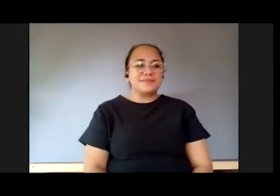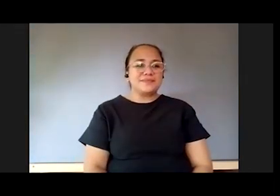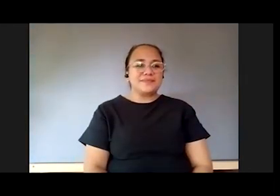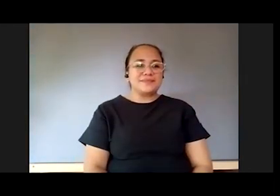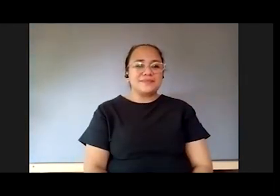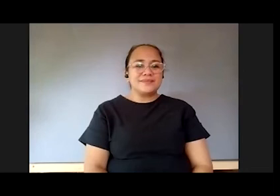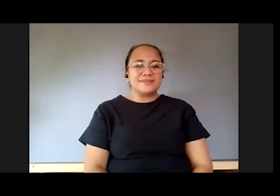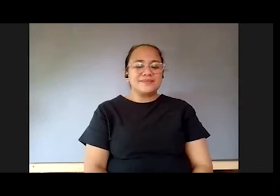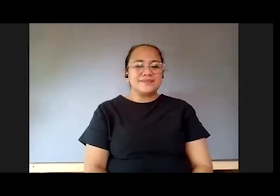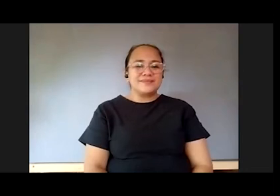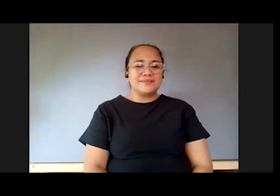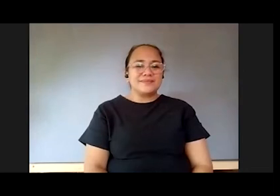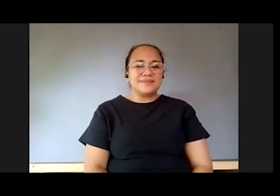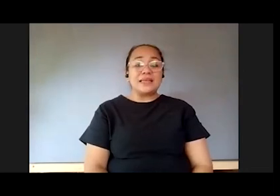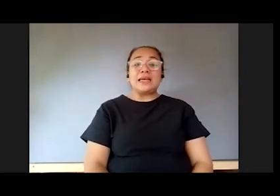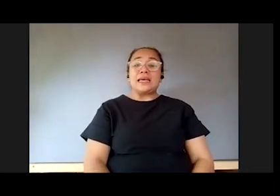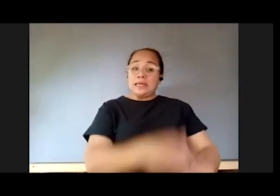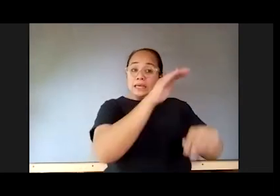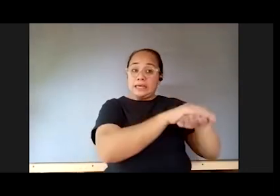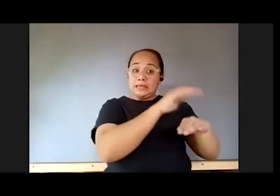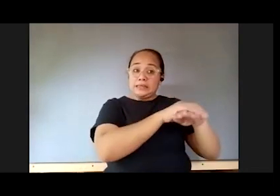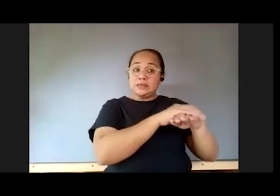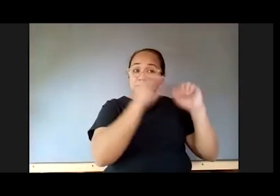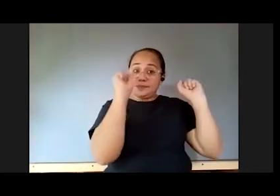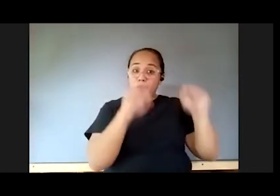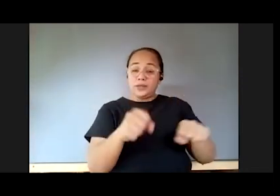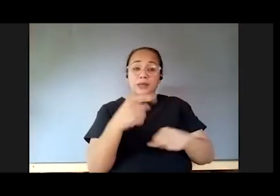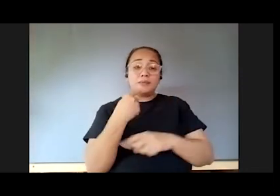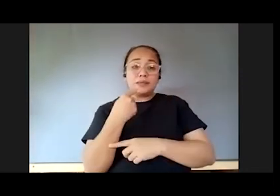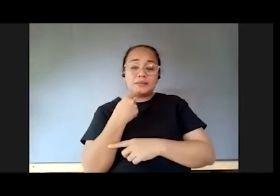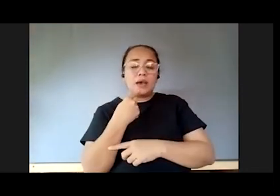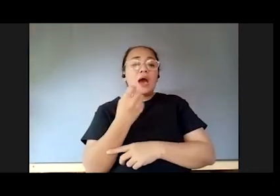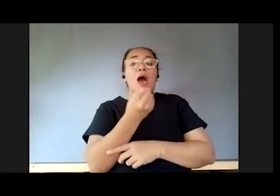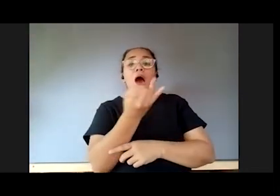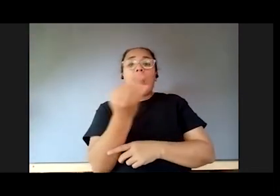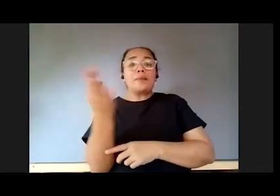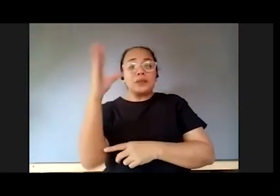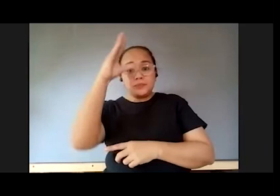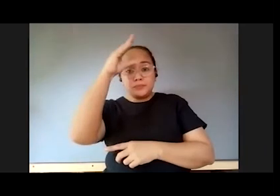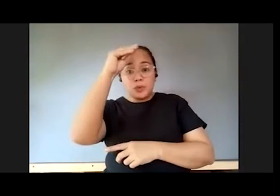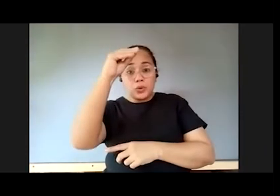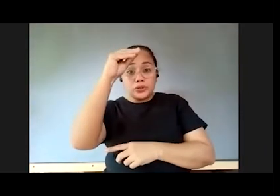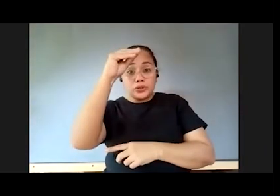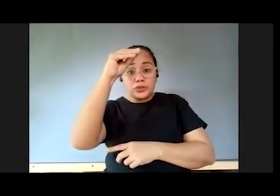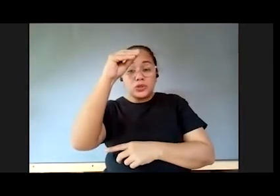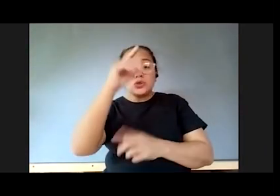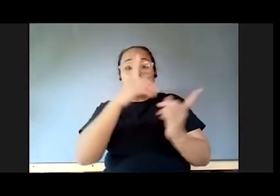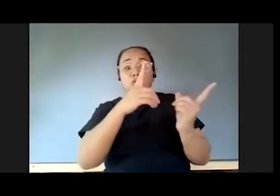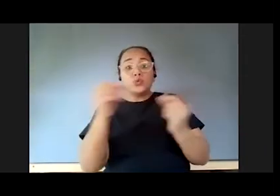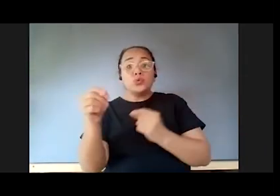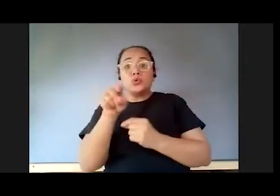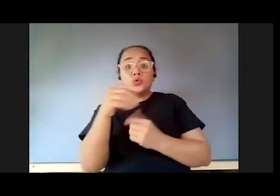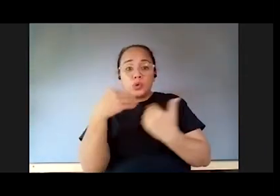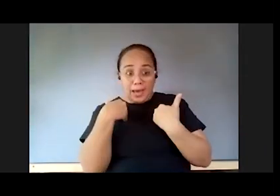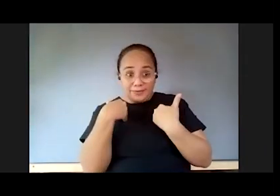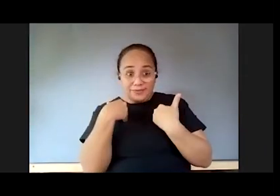Now in English, you can say, how many boys do you have? But you can also, because